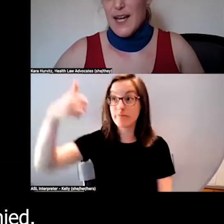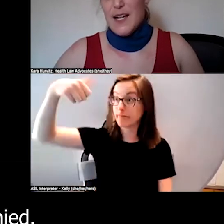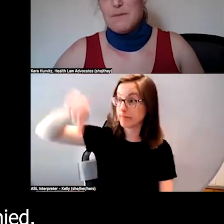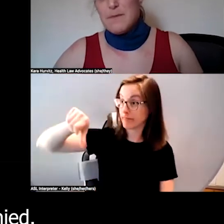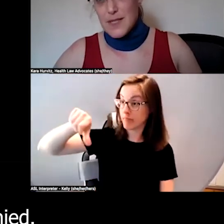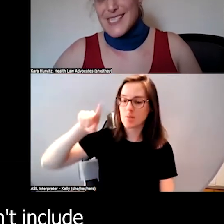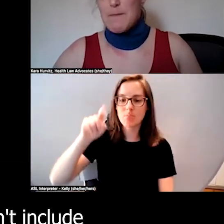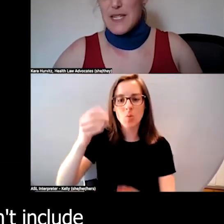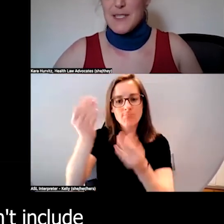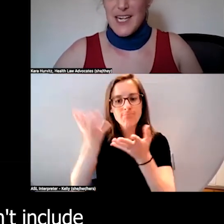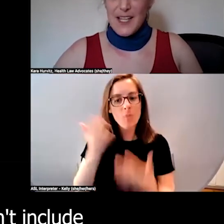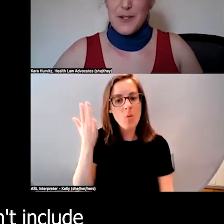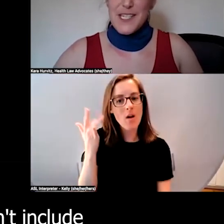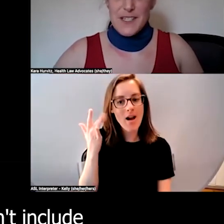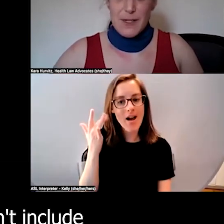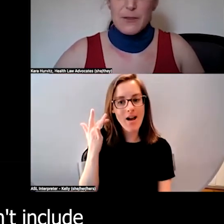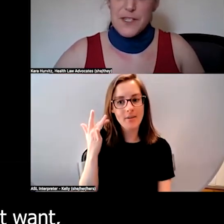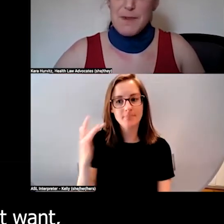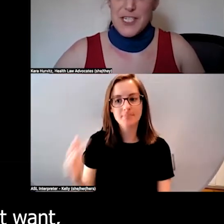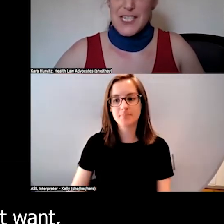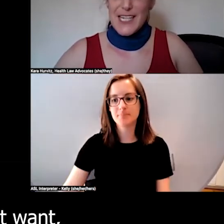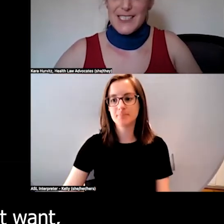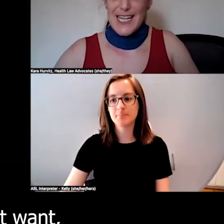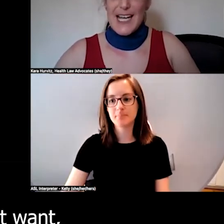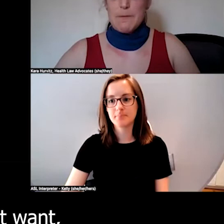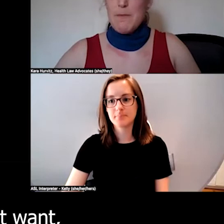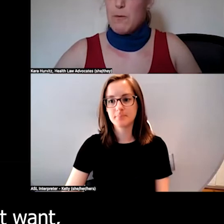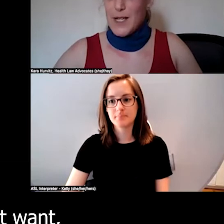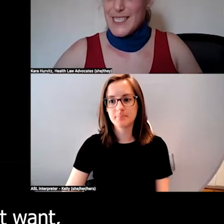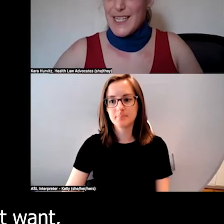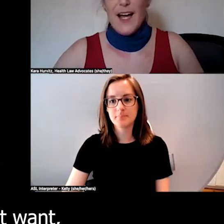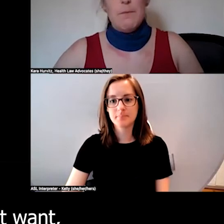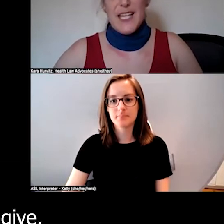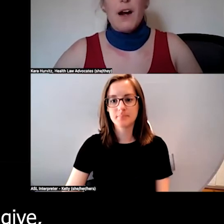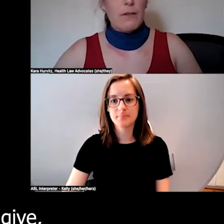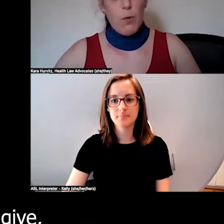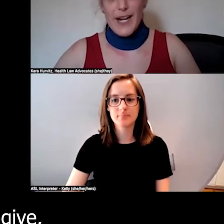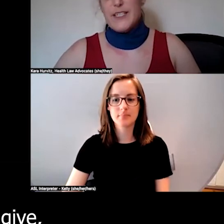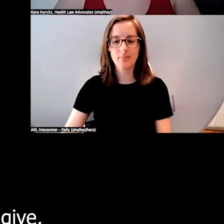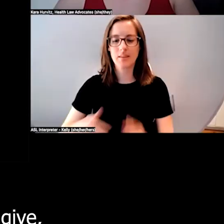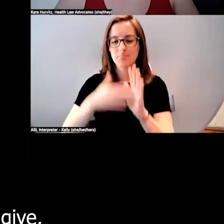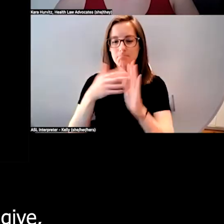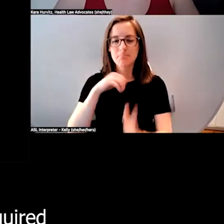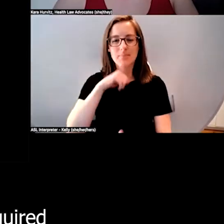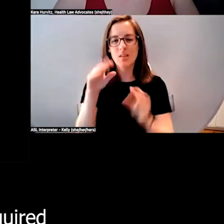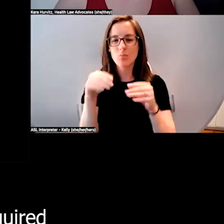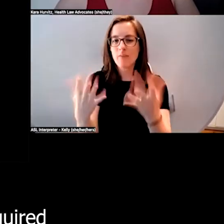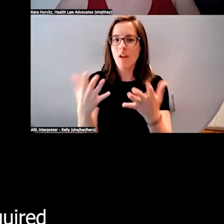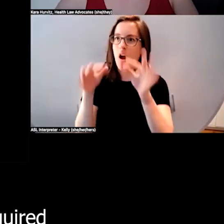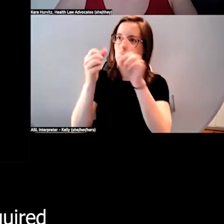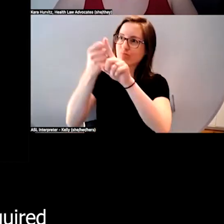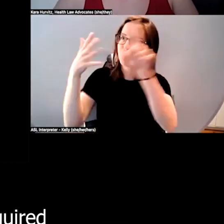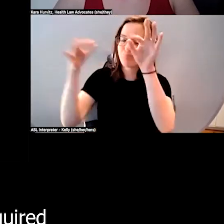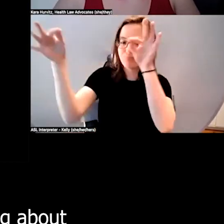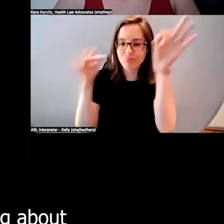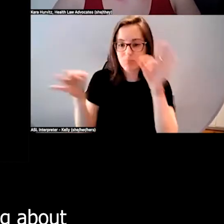denied. Sometimes denial notices don't include as much detail as we might want, but they are required to give, insurance